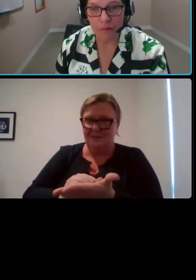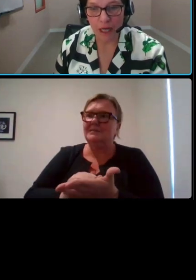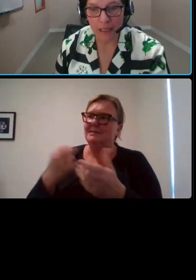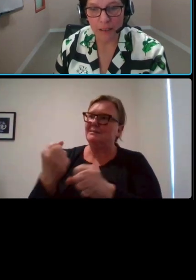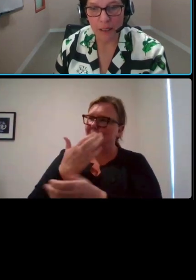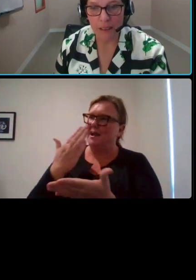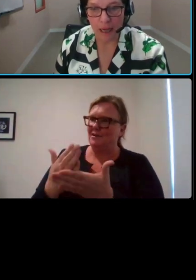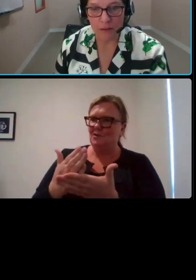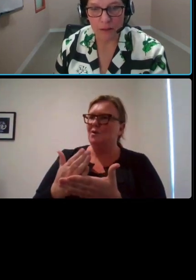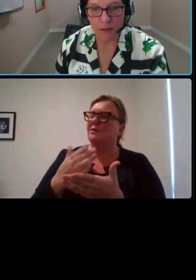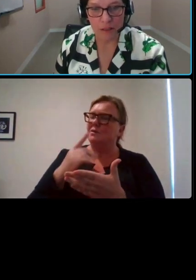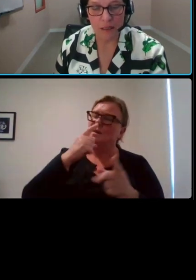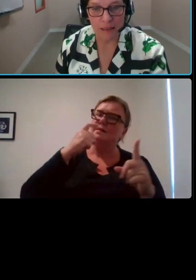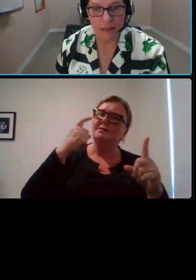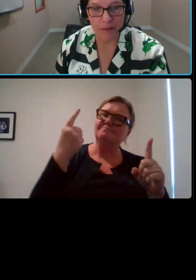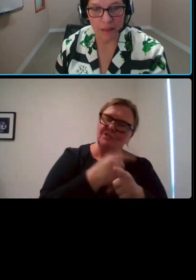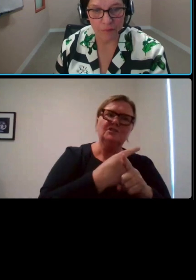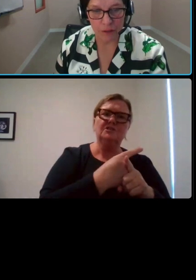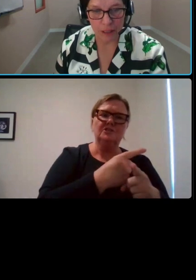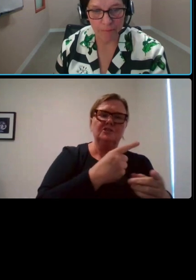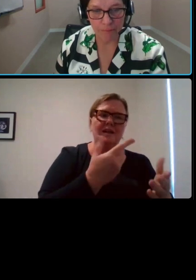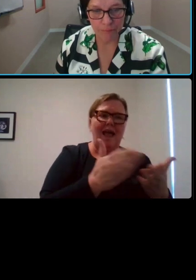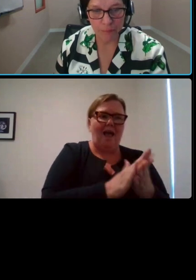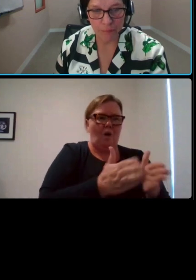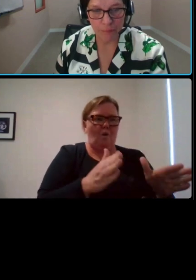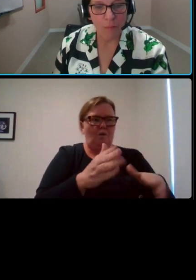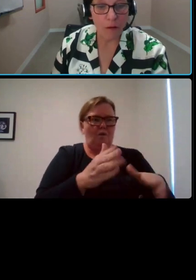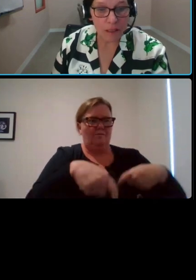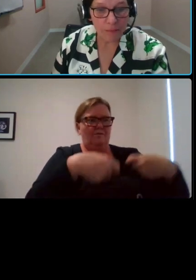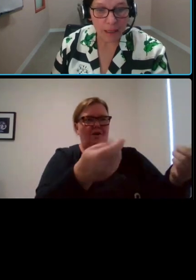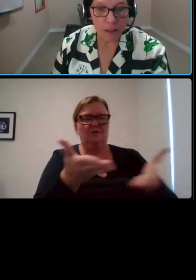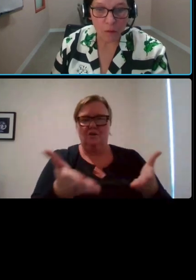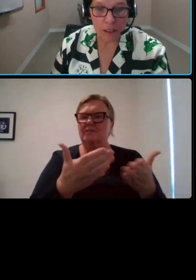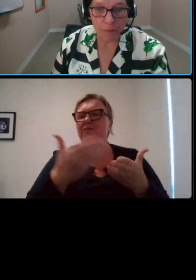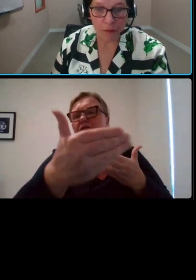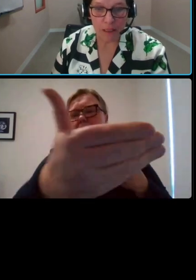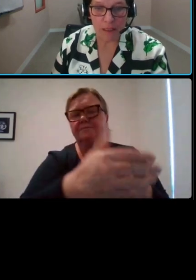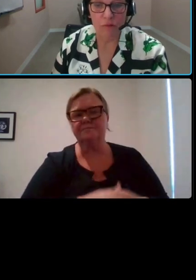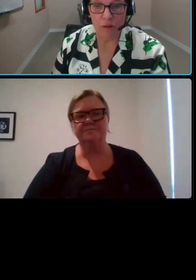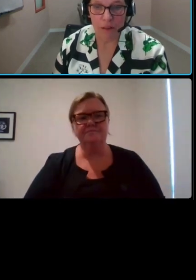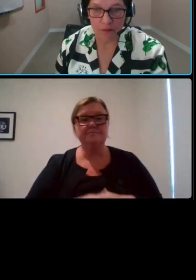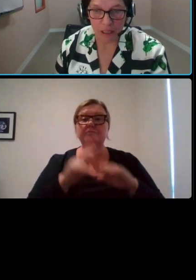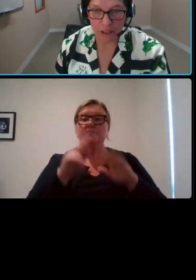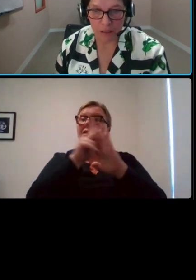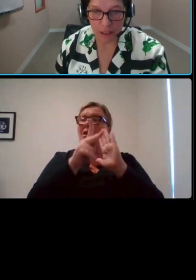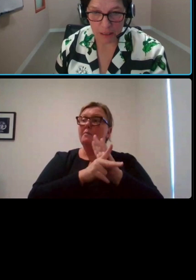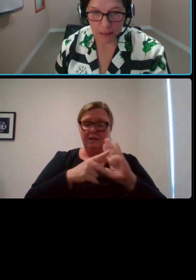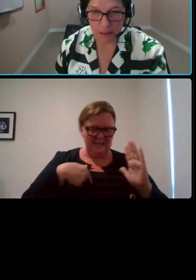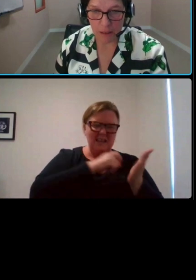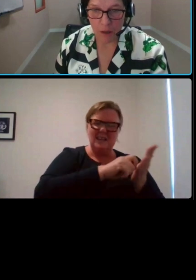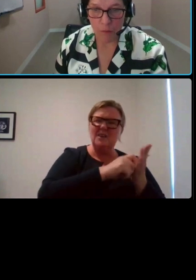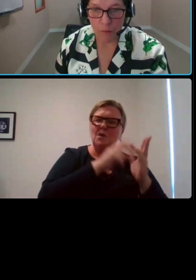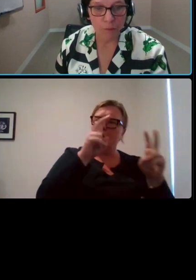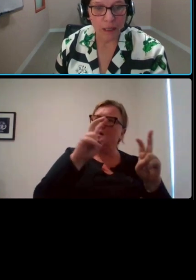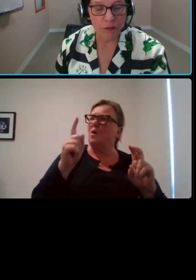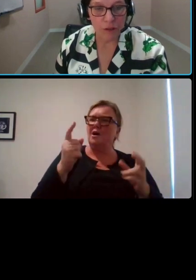and meaningful changes to how services are delivered in the future. Policymakers call this process restorative